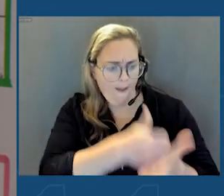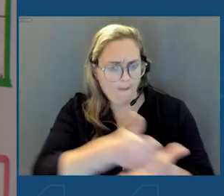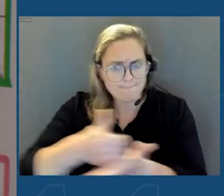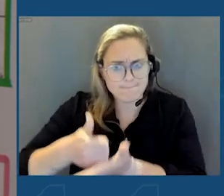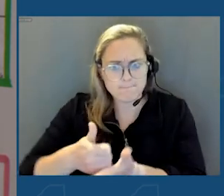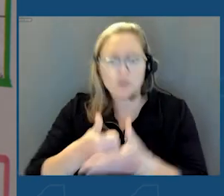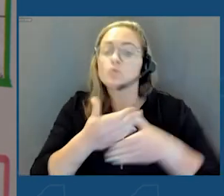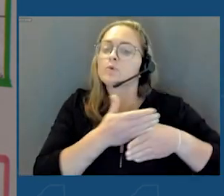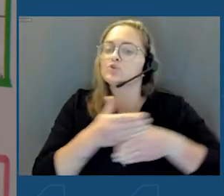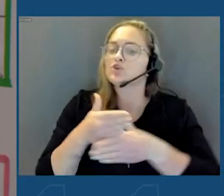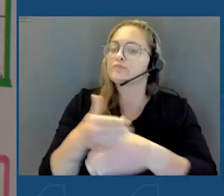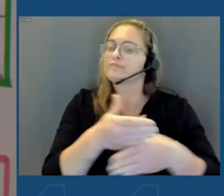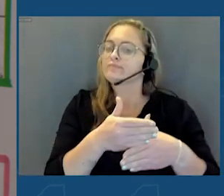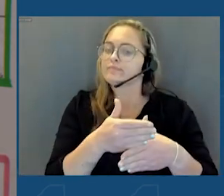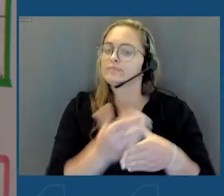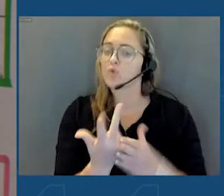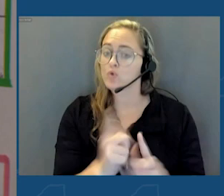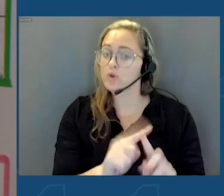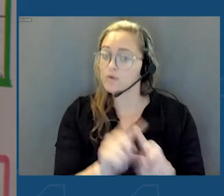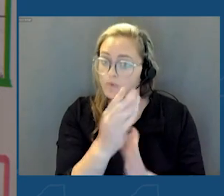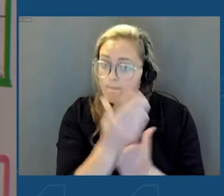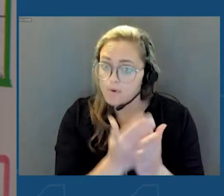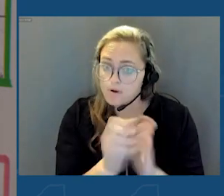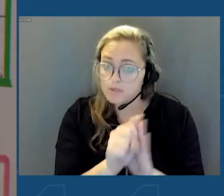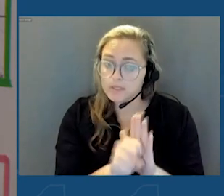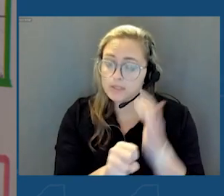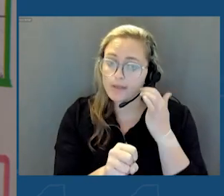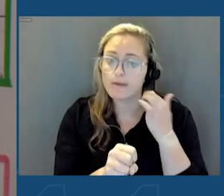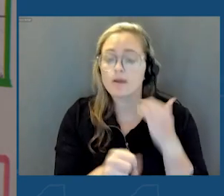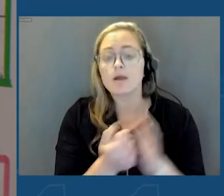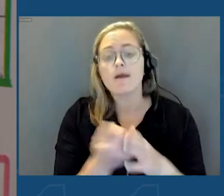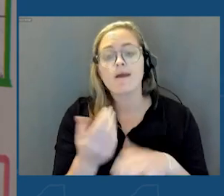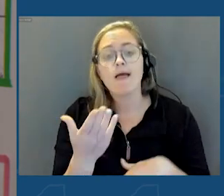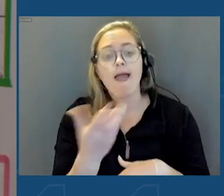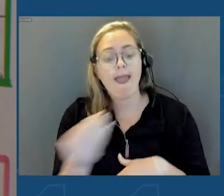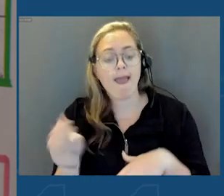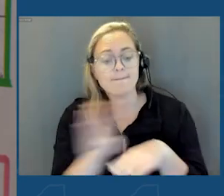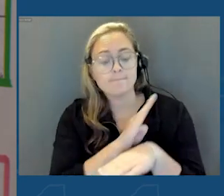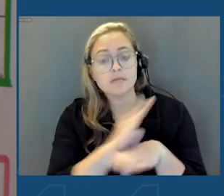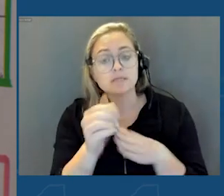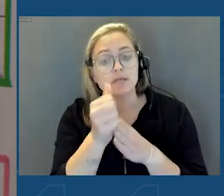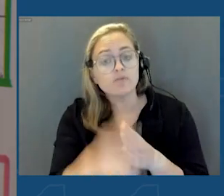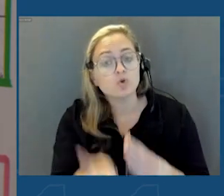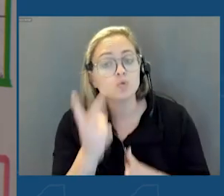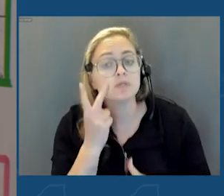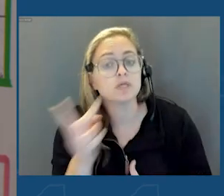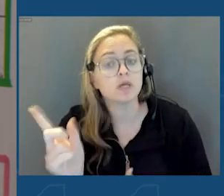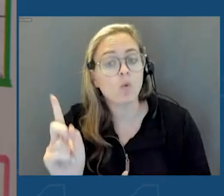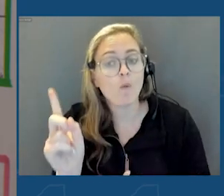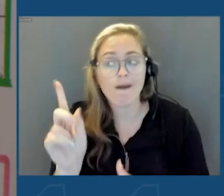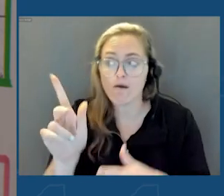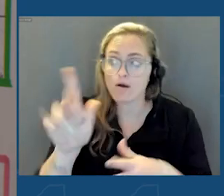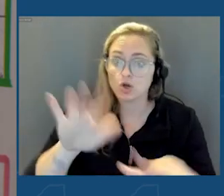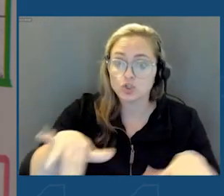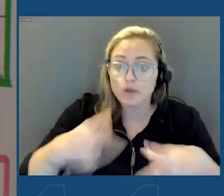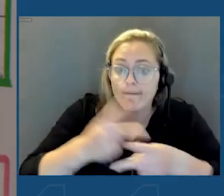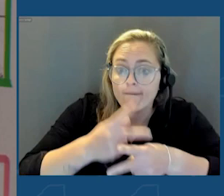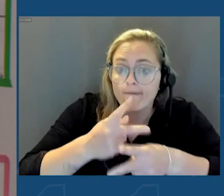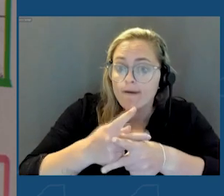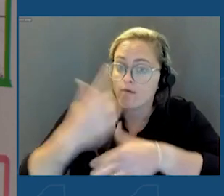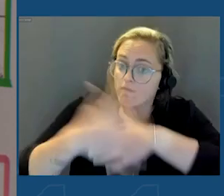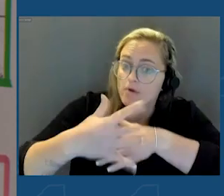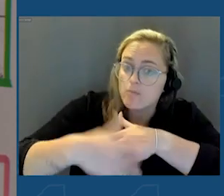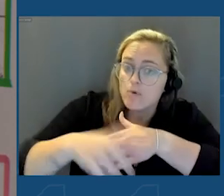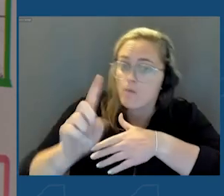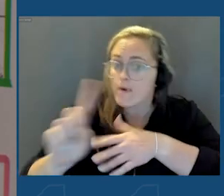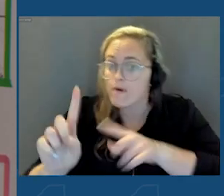in 3 parts of the state, and also a business navigator for people to see where there's childcare available to them. And a new